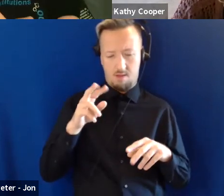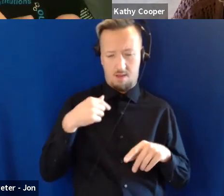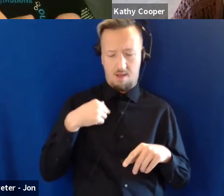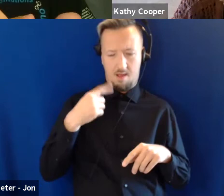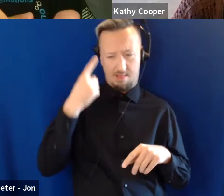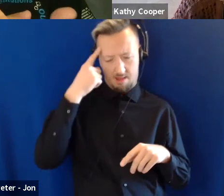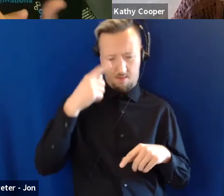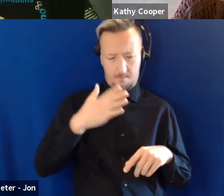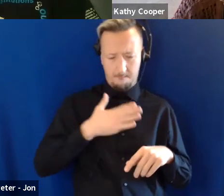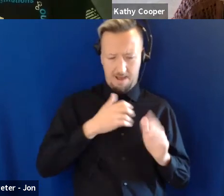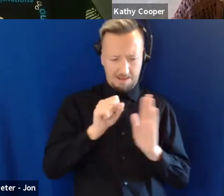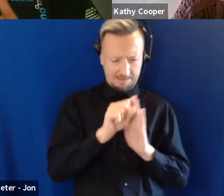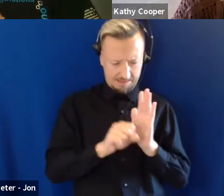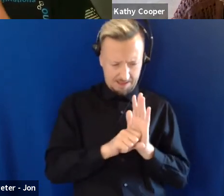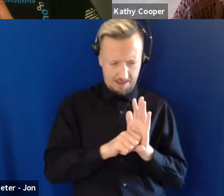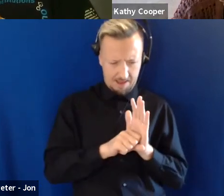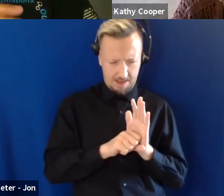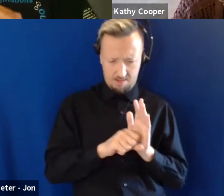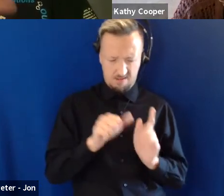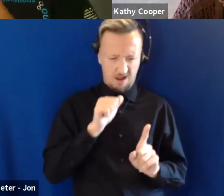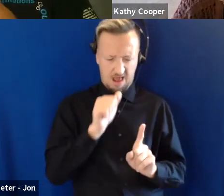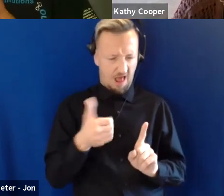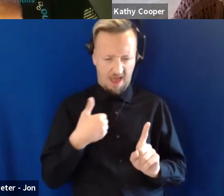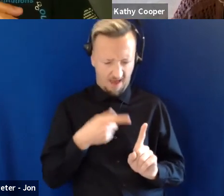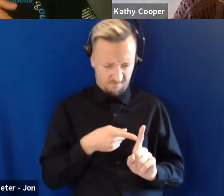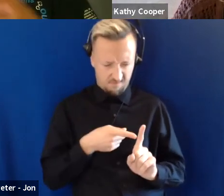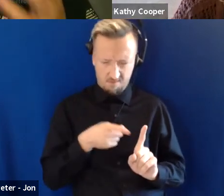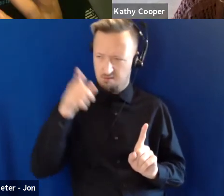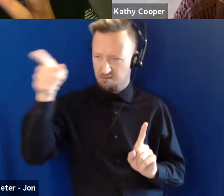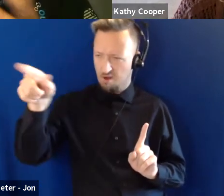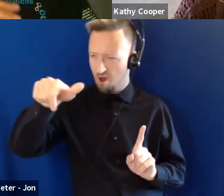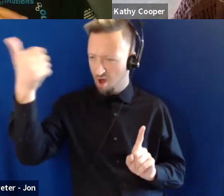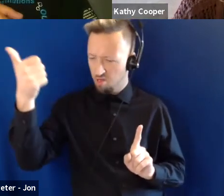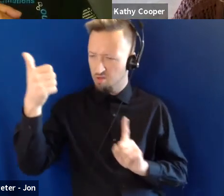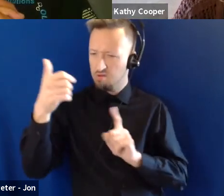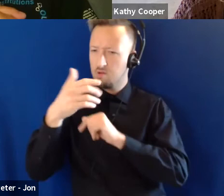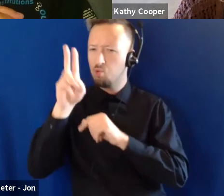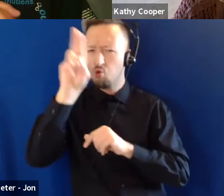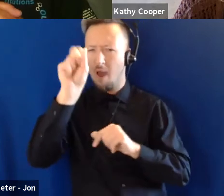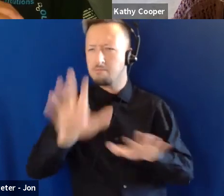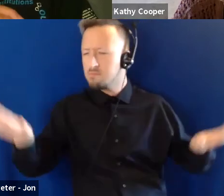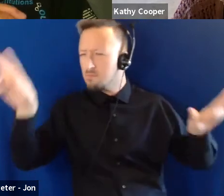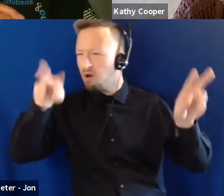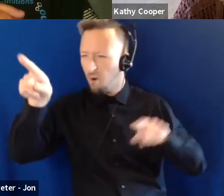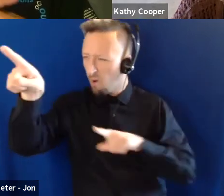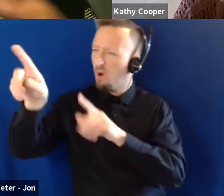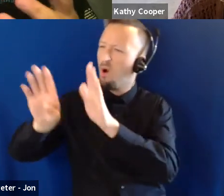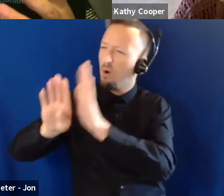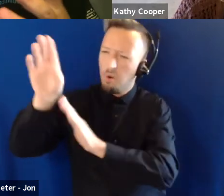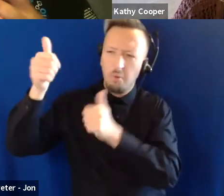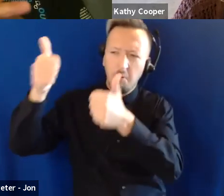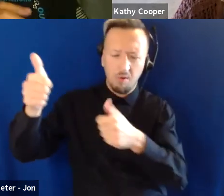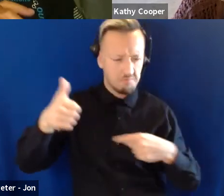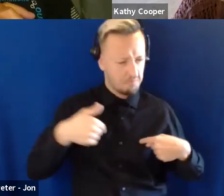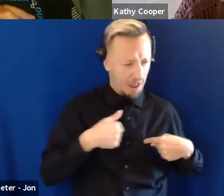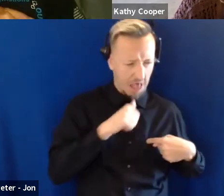this? Like, why don't we have this amazing SILC that's doing all of this, resource development or whatever? Why don't